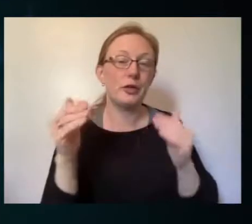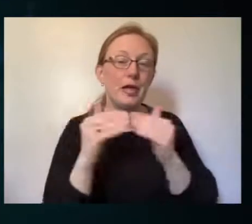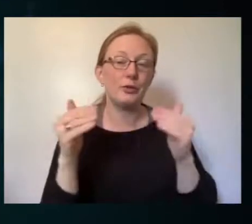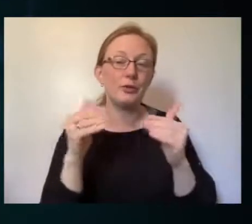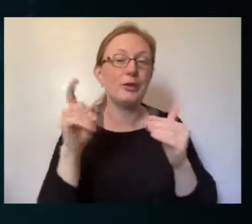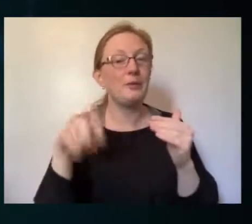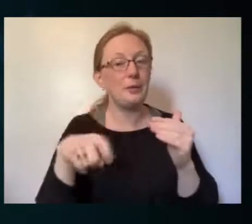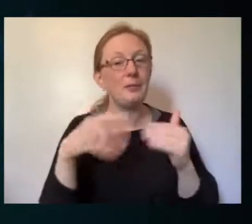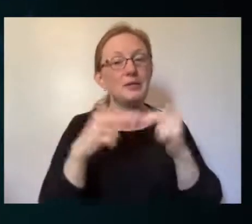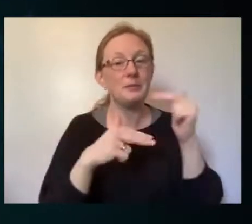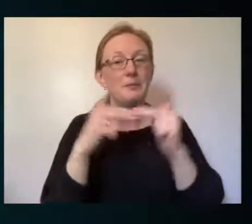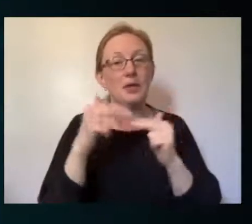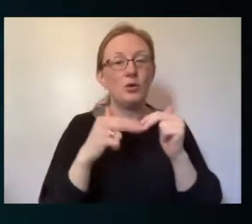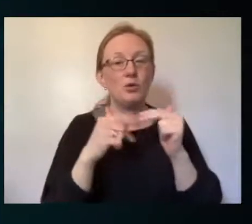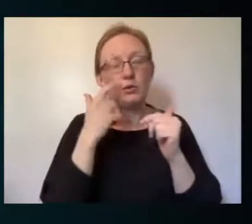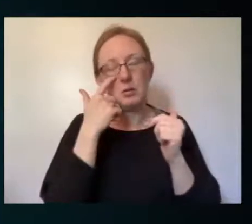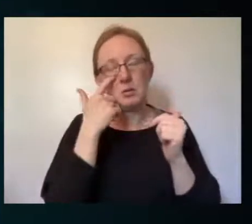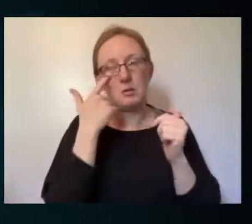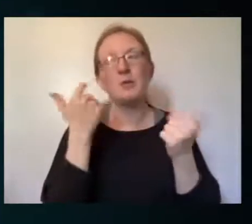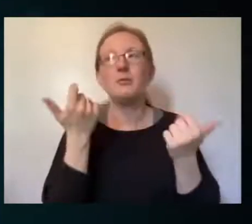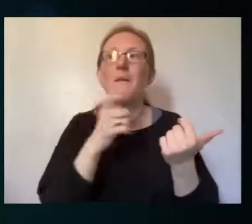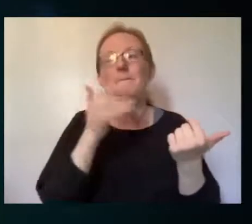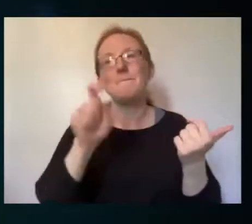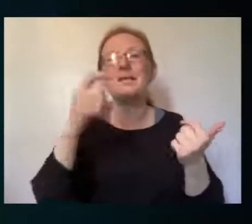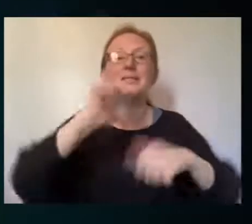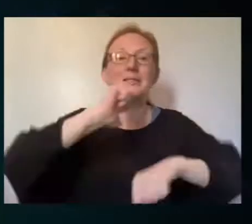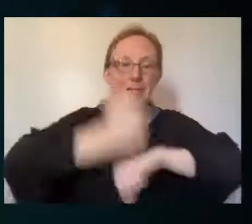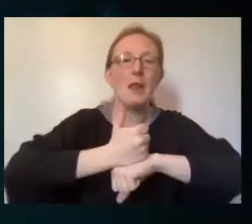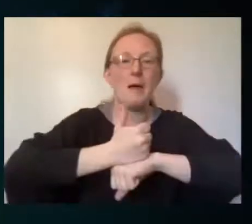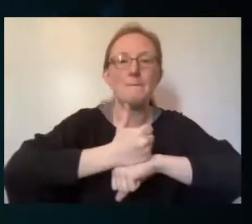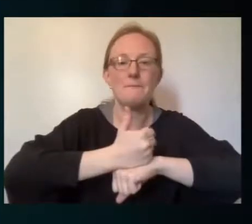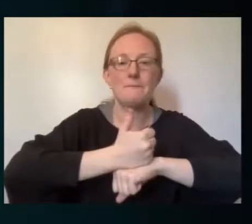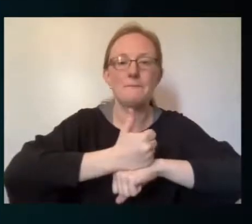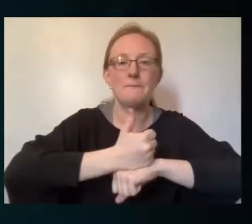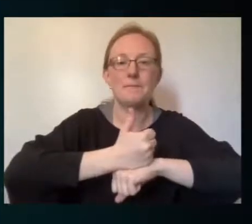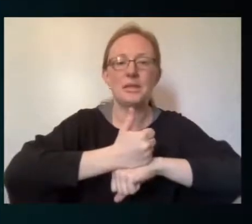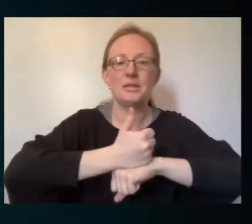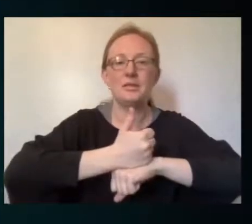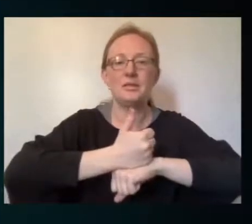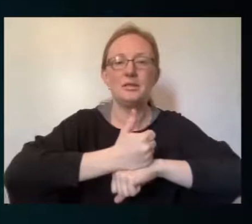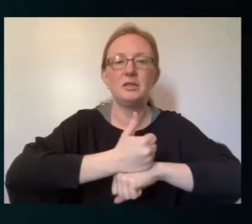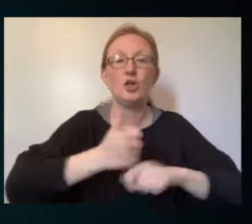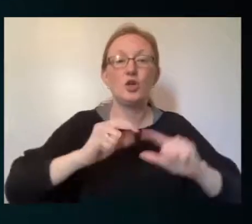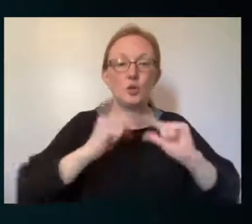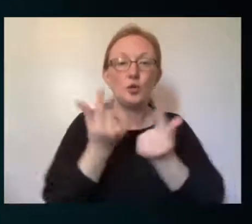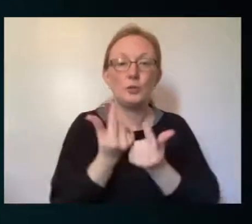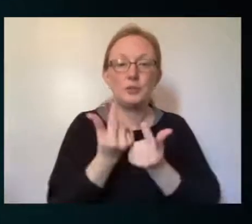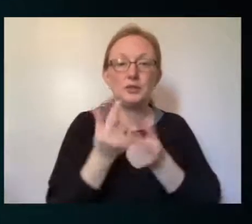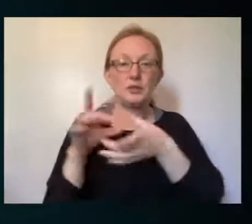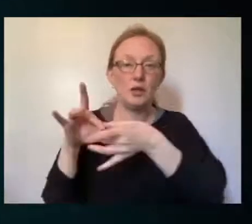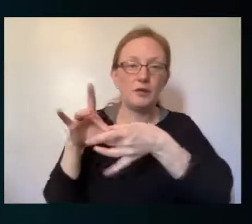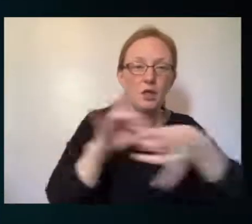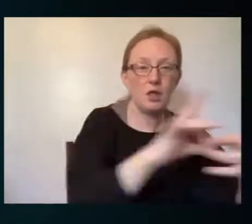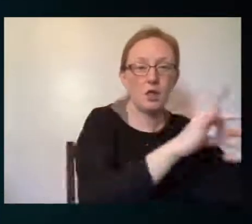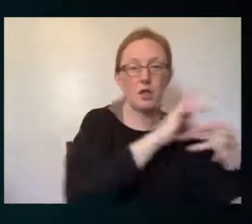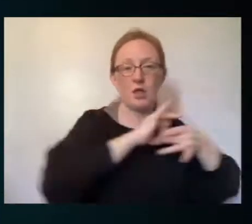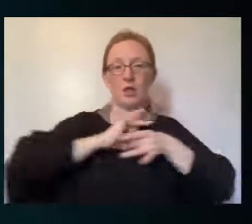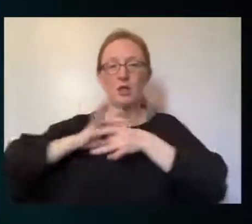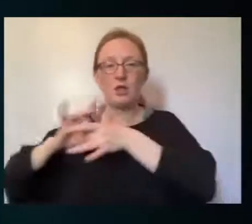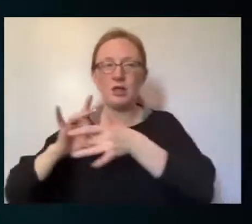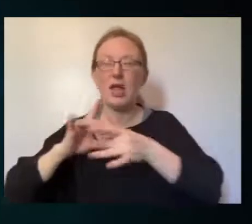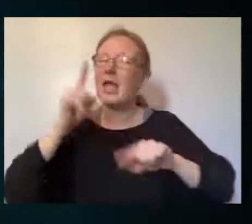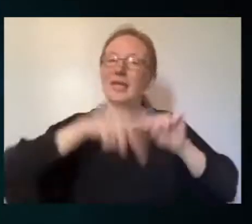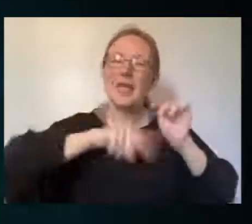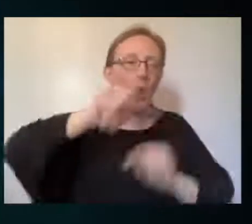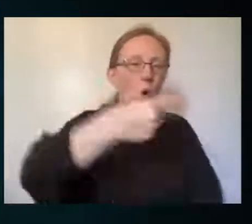to build coalitions, we have to build big groups, and those have to extend beyond the CHI community